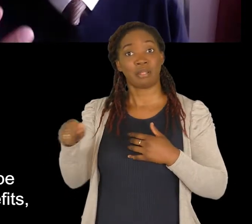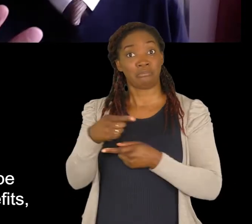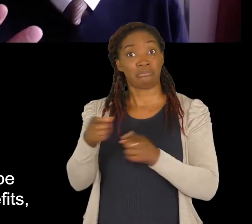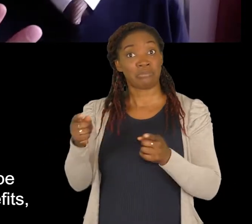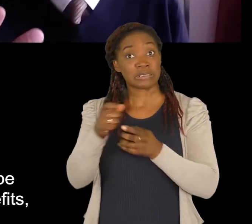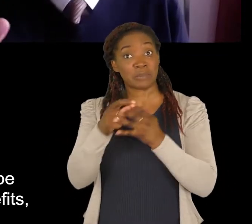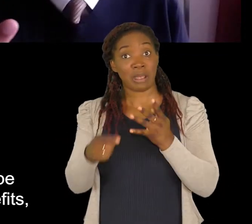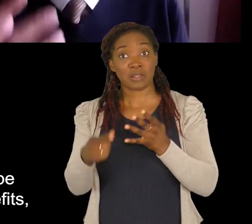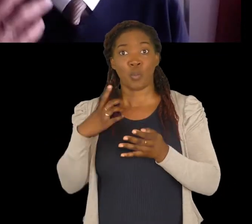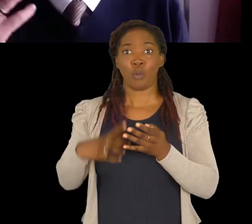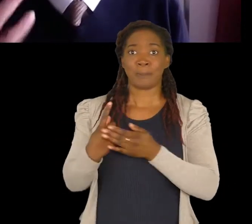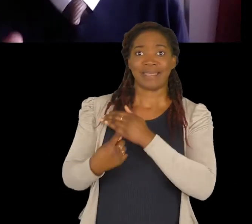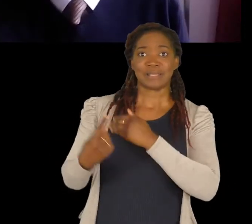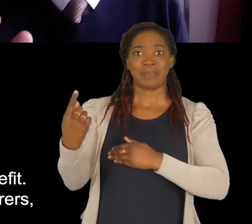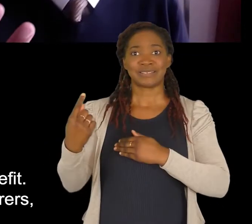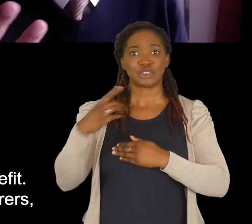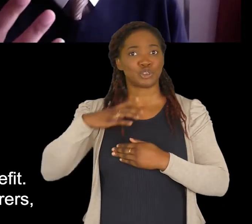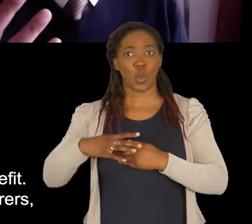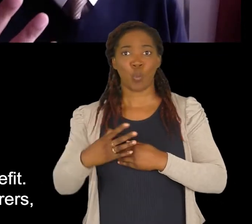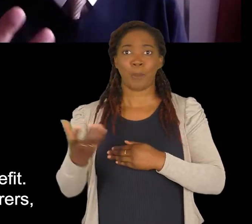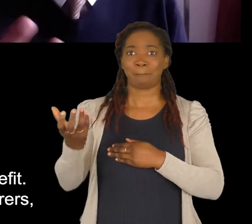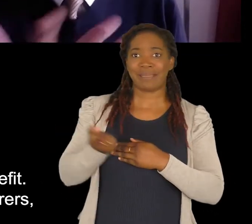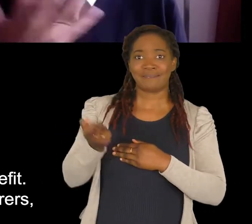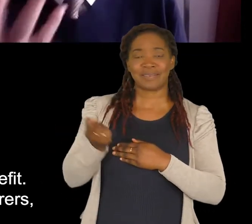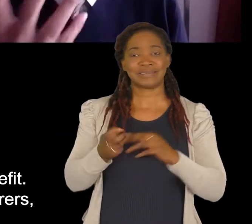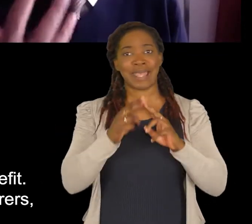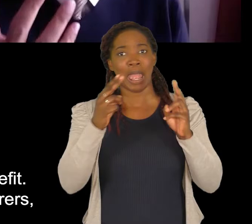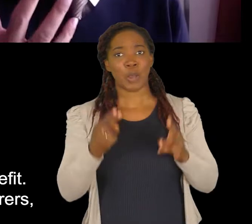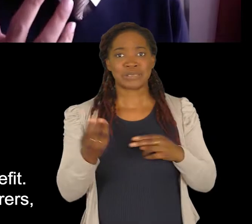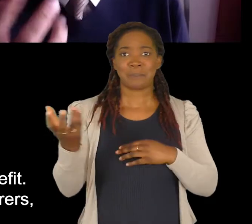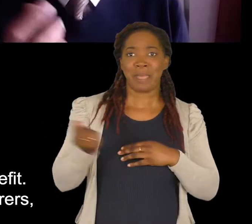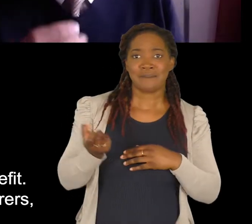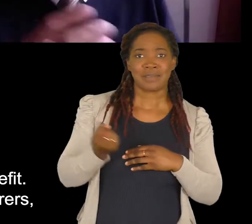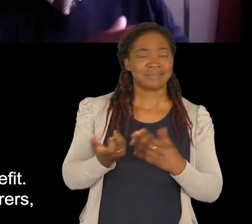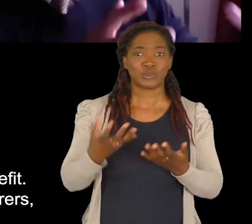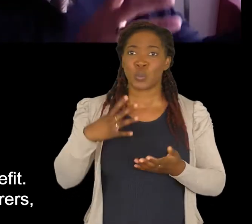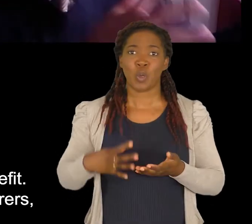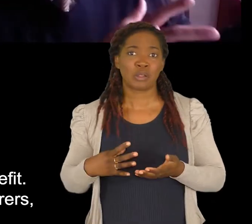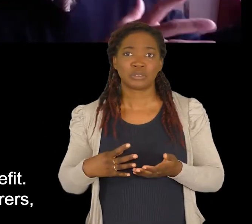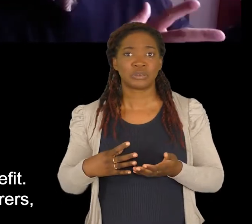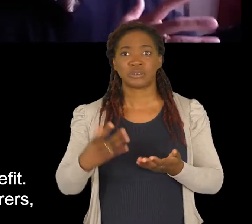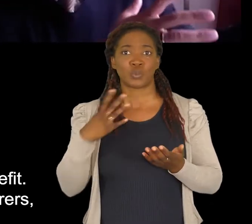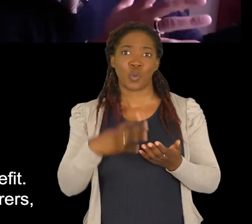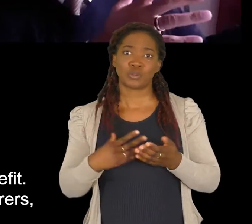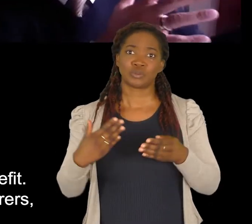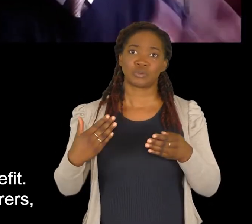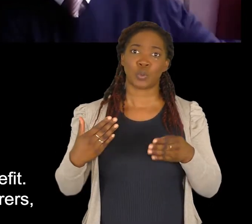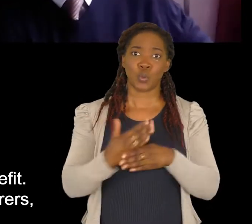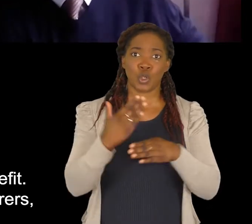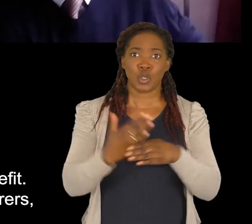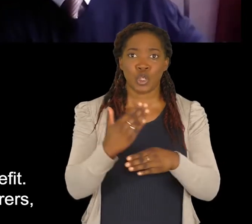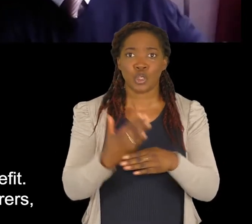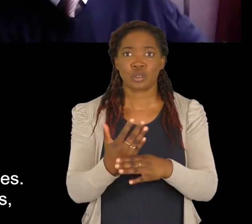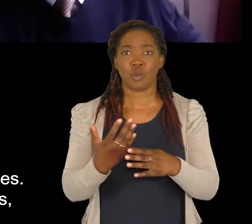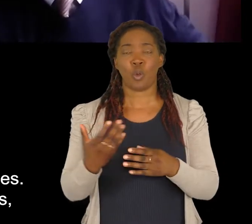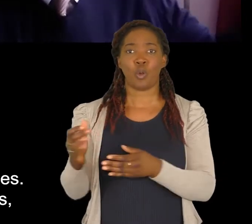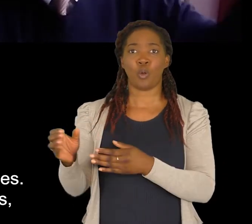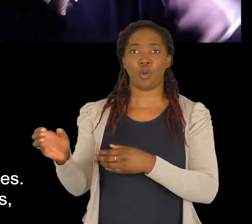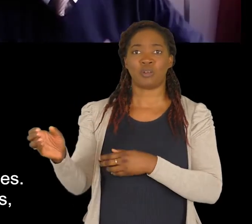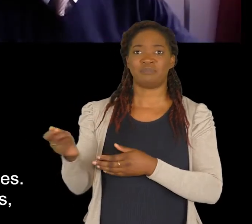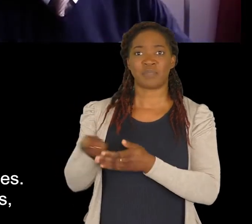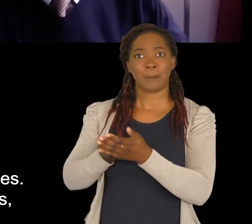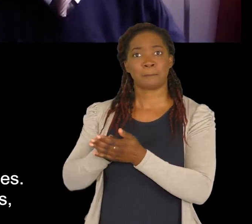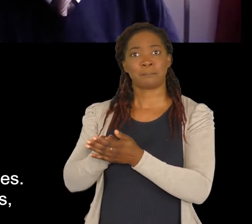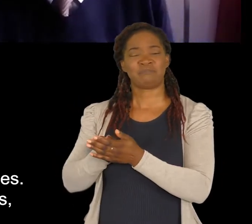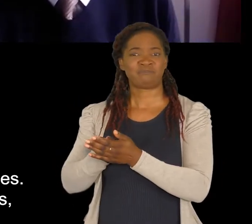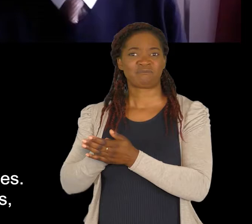They don't want to be on benefits. They don't want to be relying on housing benefit or any other benefit. They want to be able to employ their own carers rather than doing